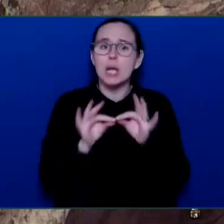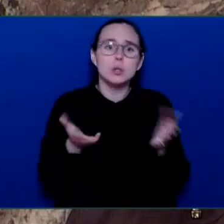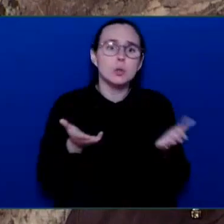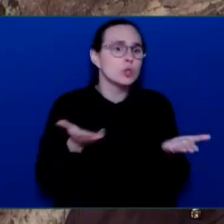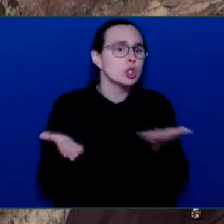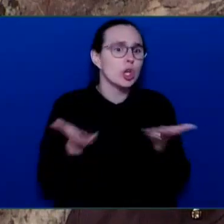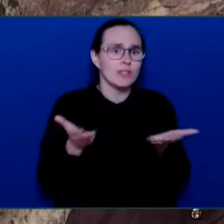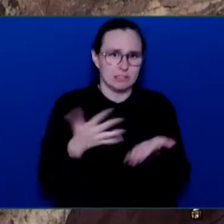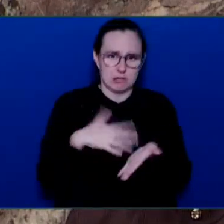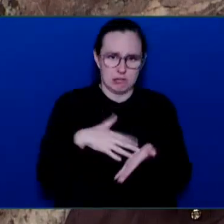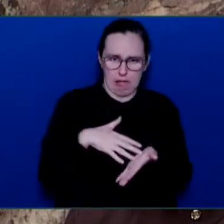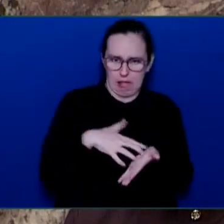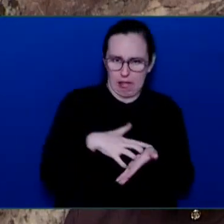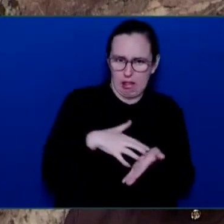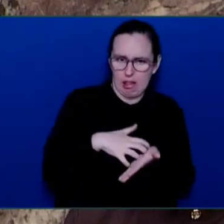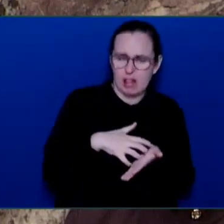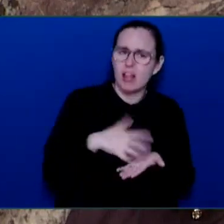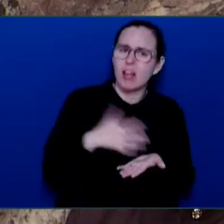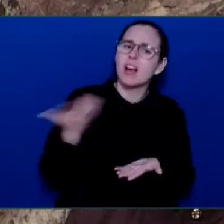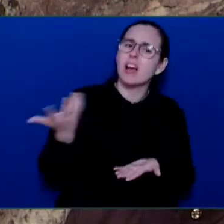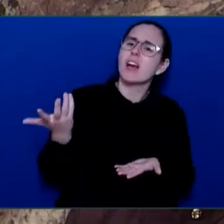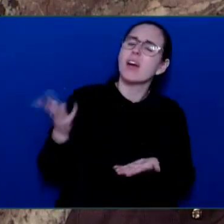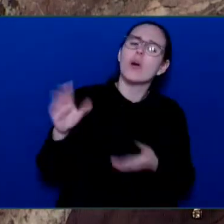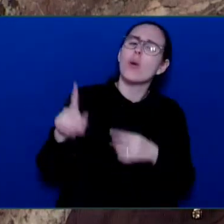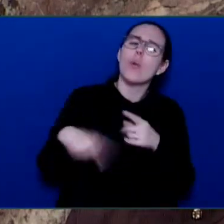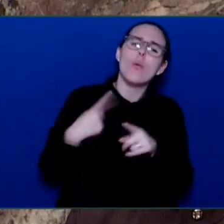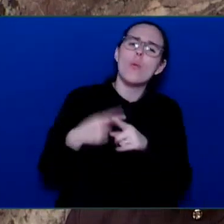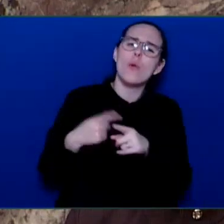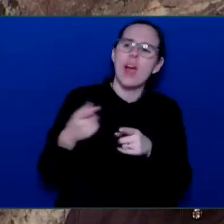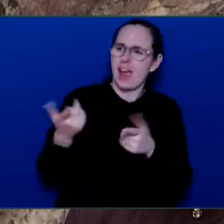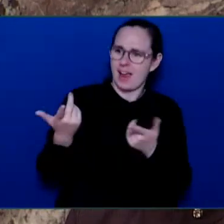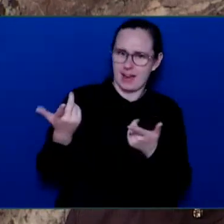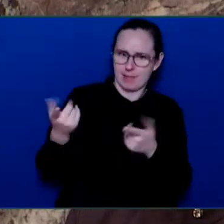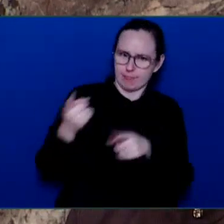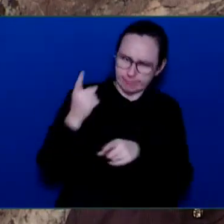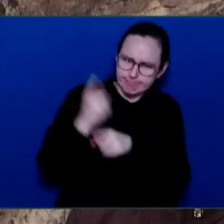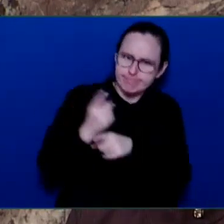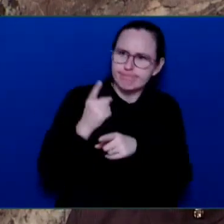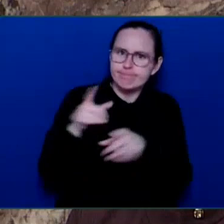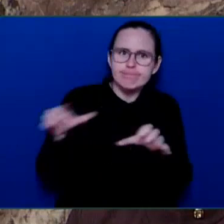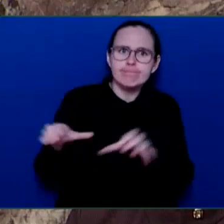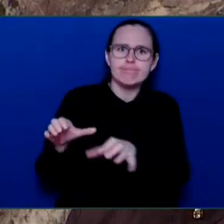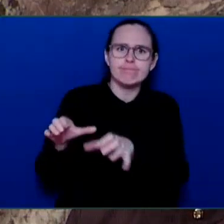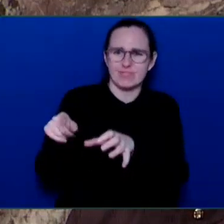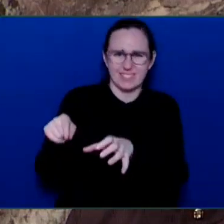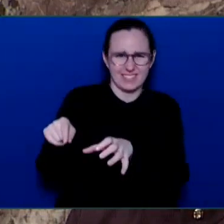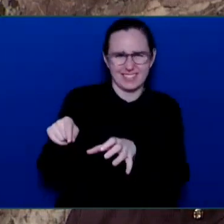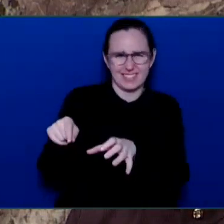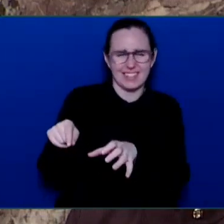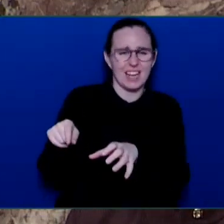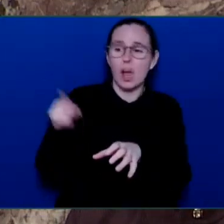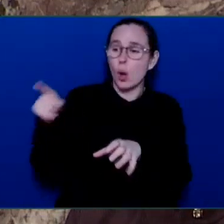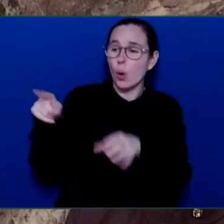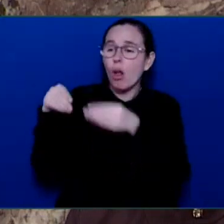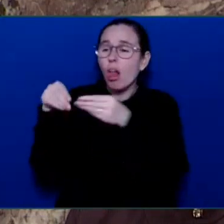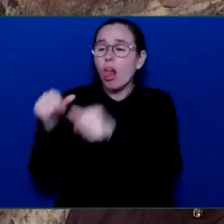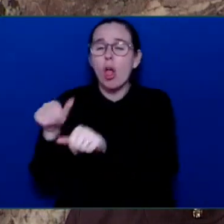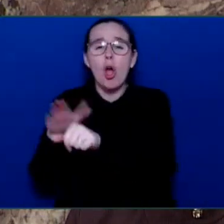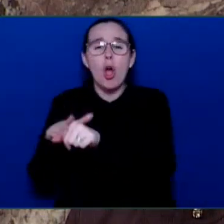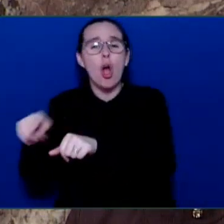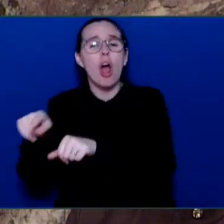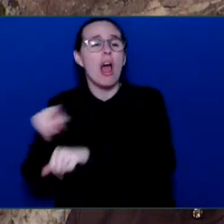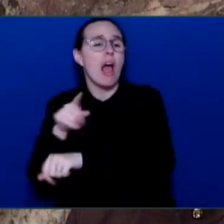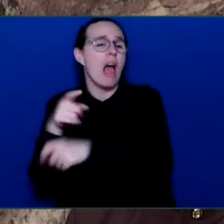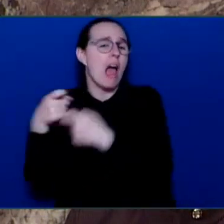ads that are going to cost British Columbians? Will he do the right thing and for once start protecting the livelihoods of